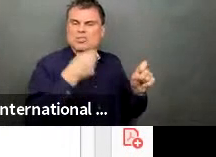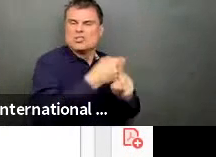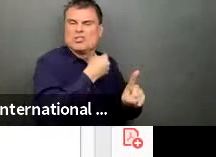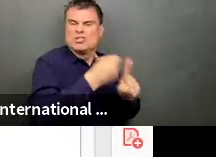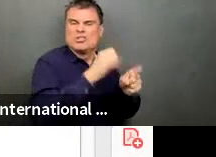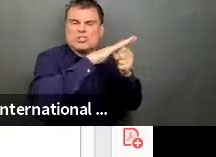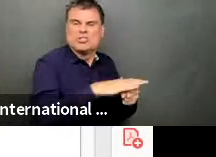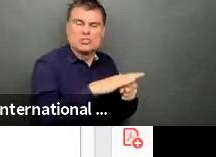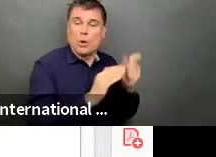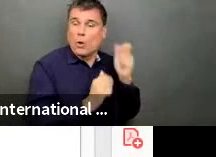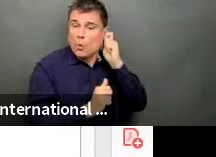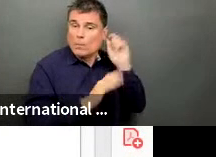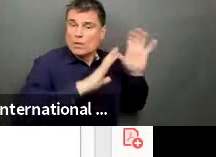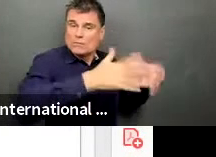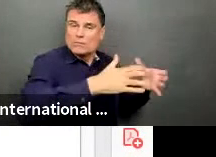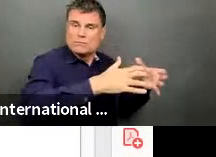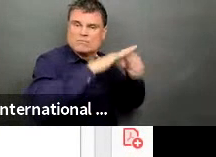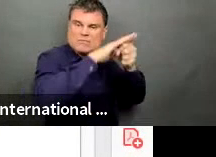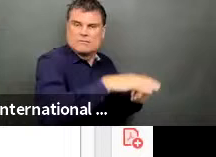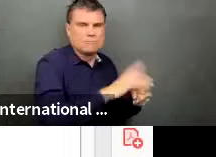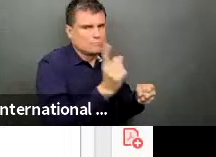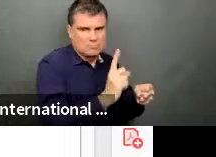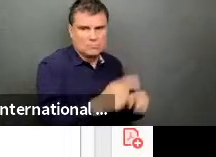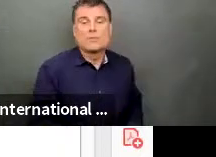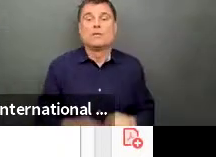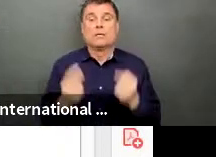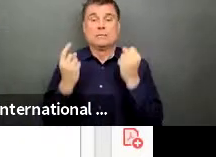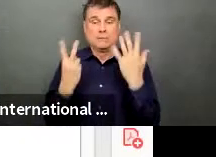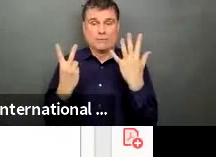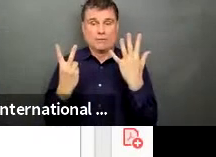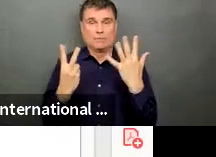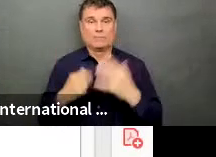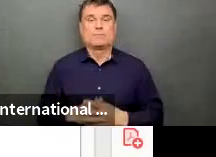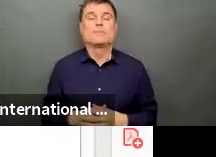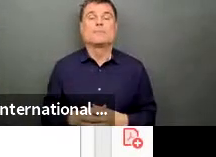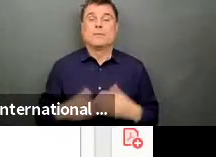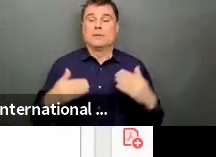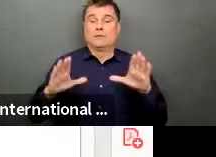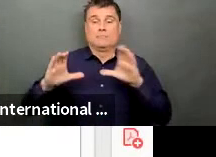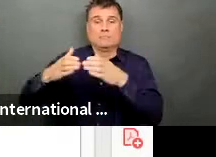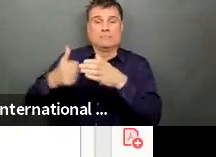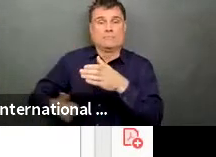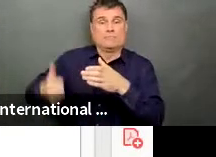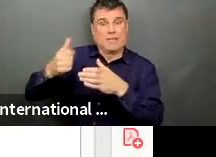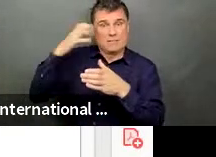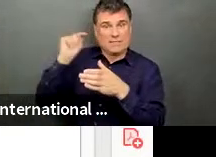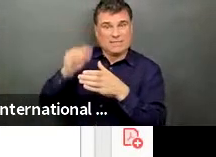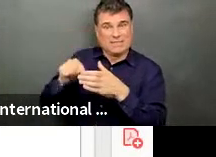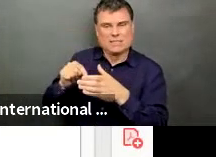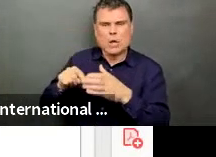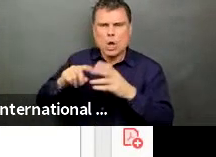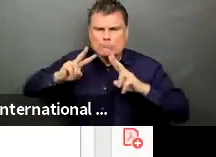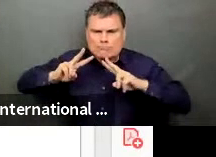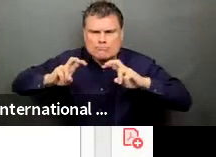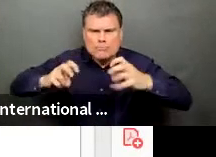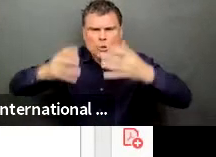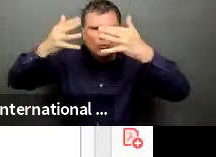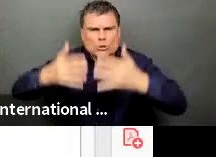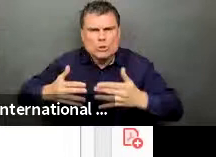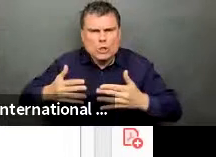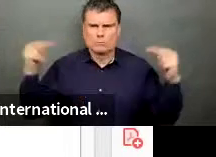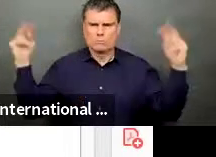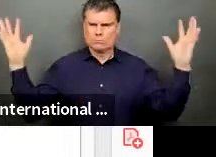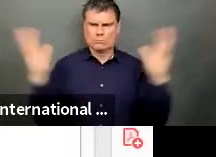to support the creation of knowledge hub for governments and other national actors to share policy experience